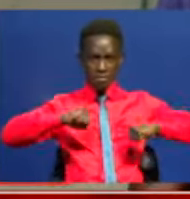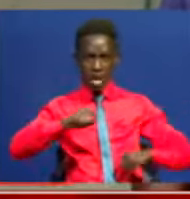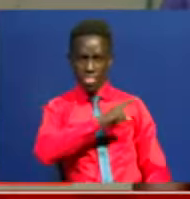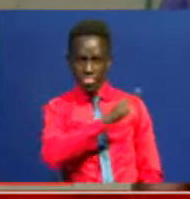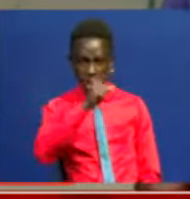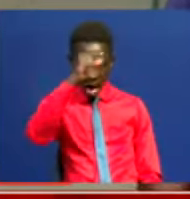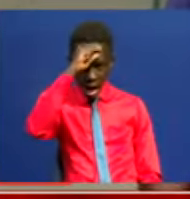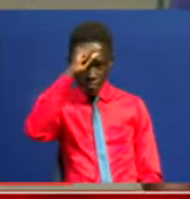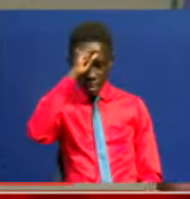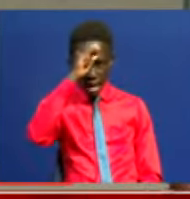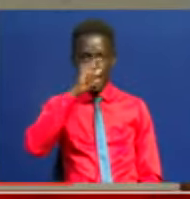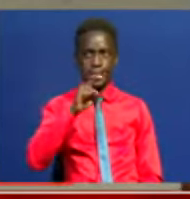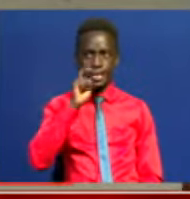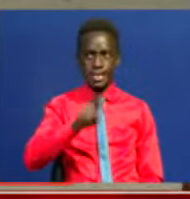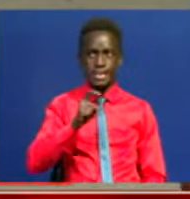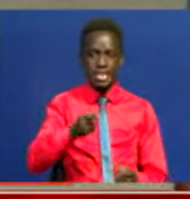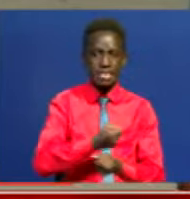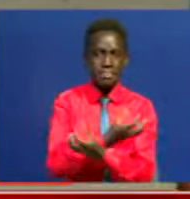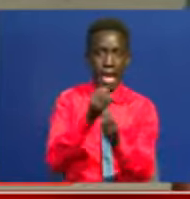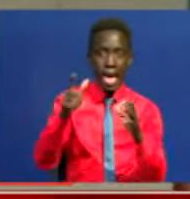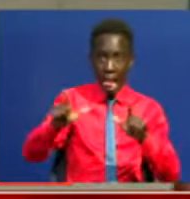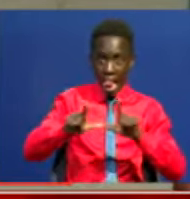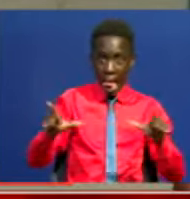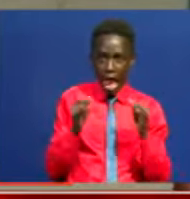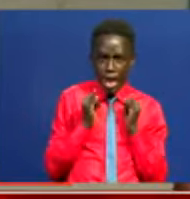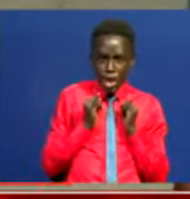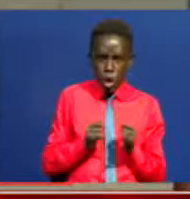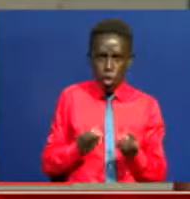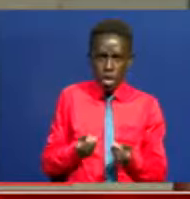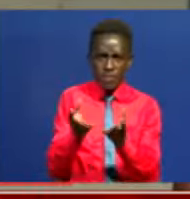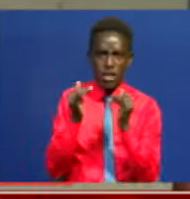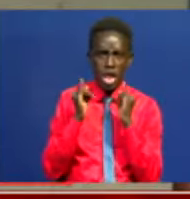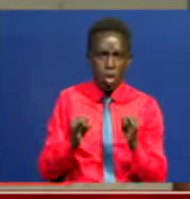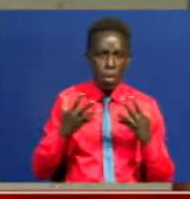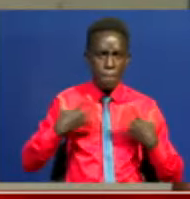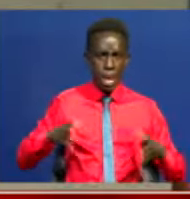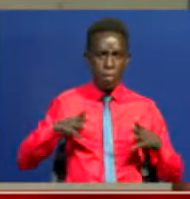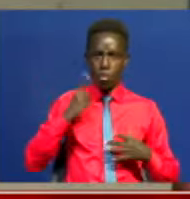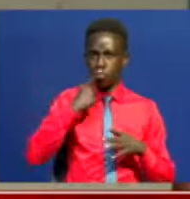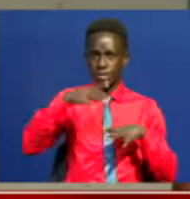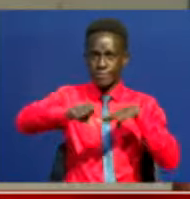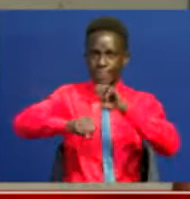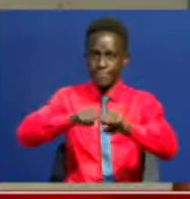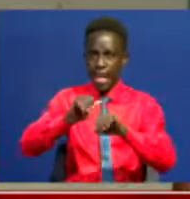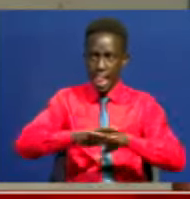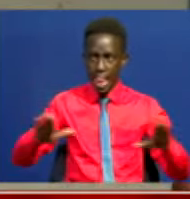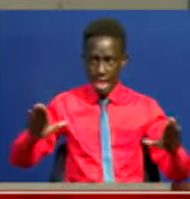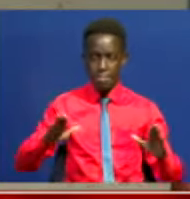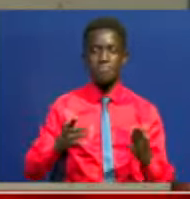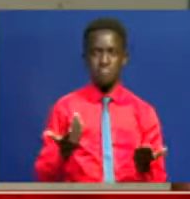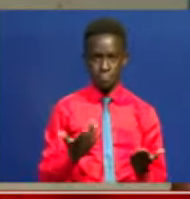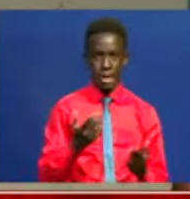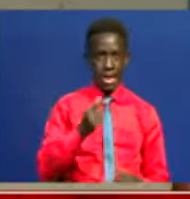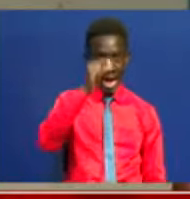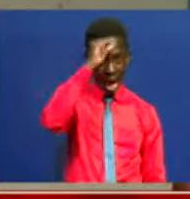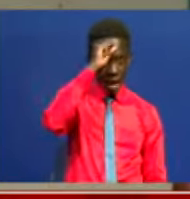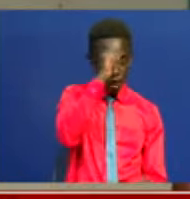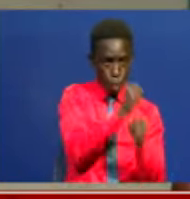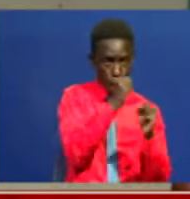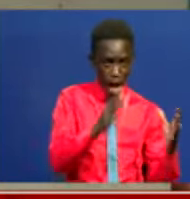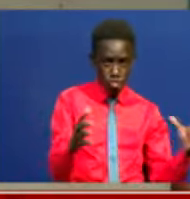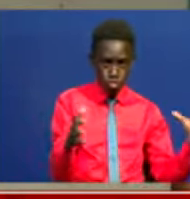those properties afresh to new grabbers. So public officials who are facilitating re-grabbing